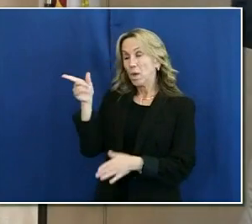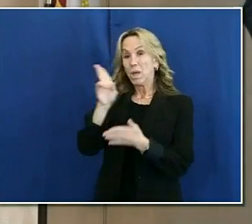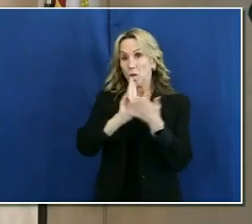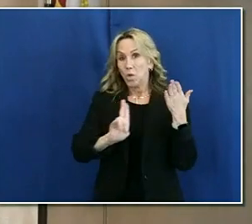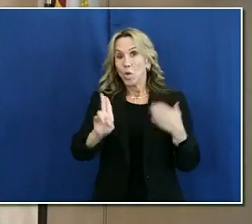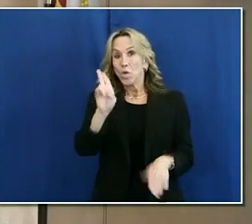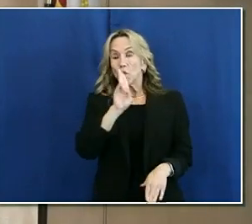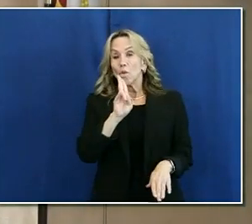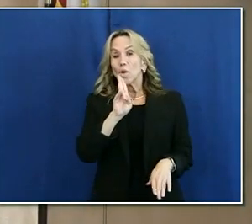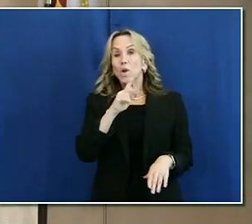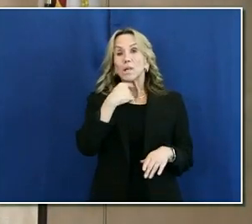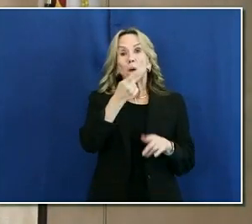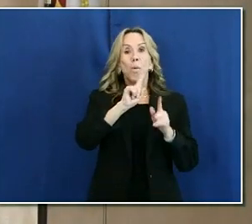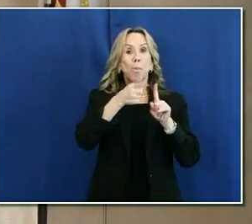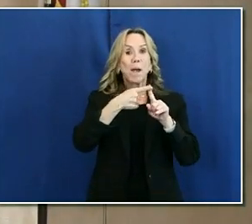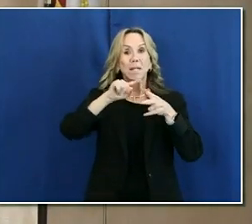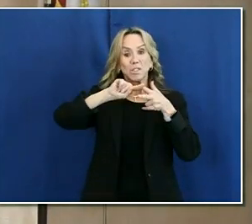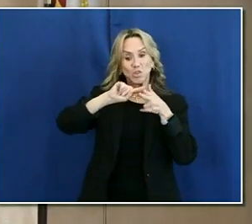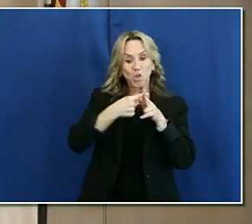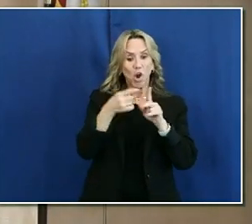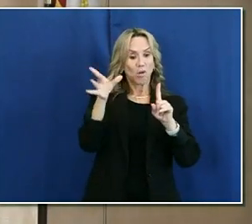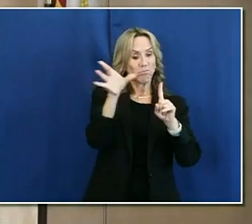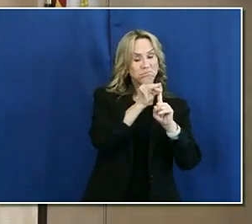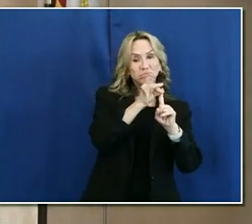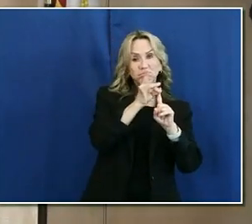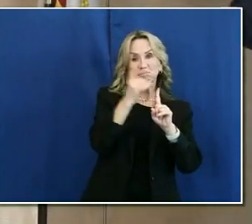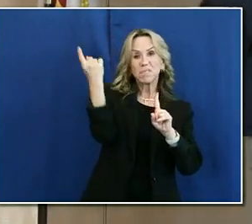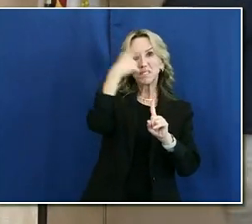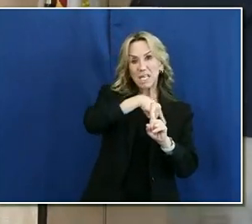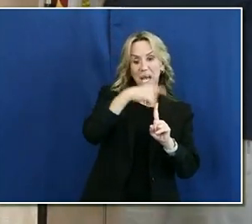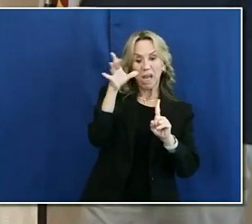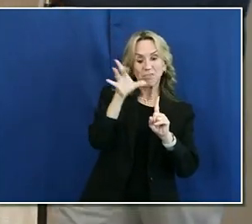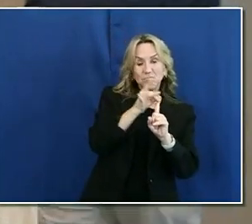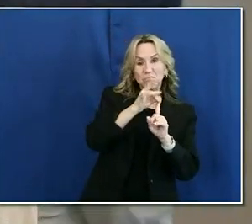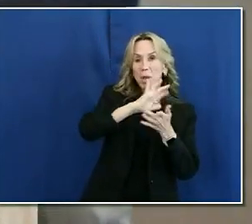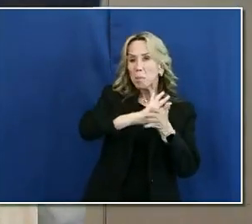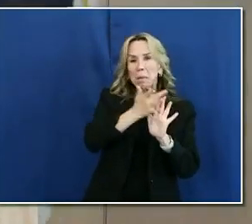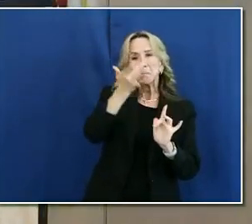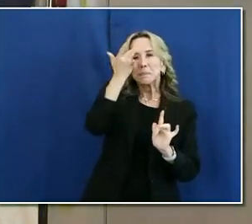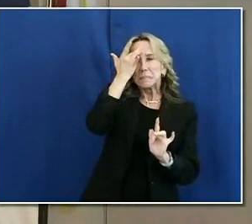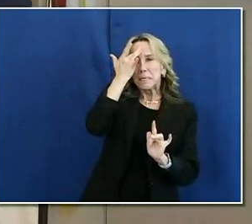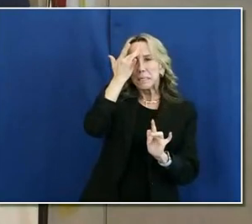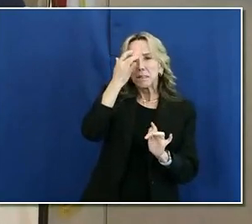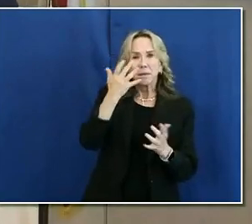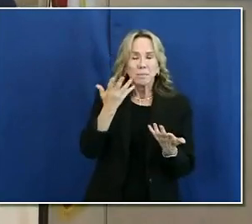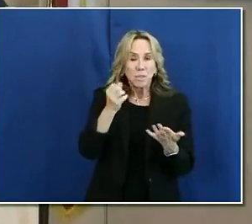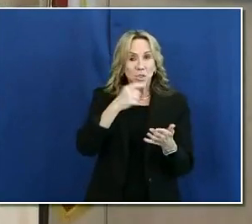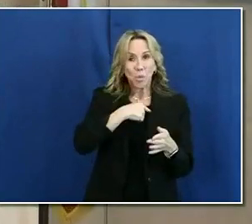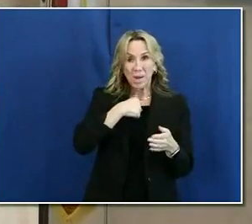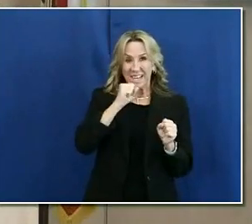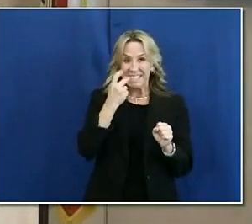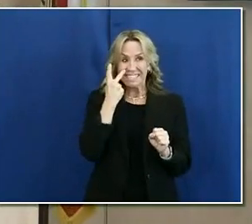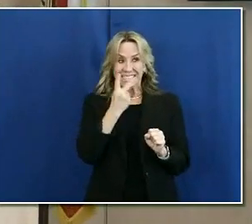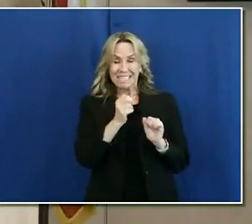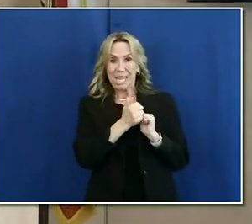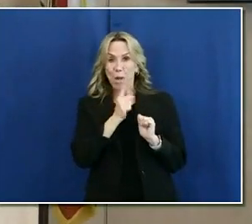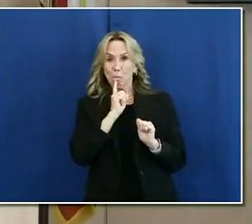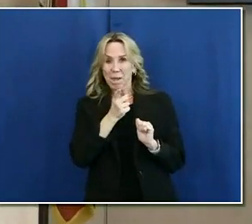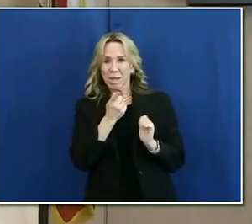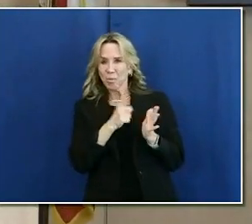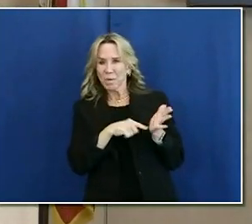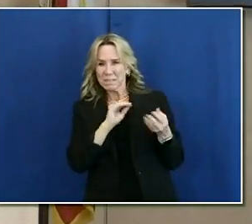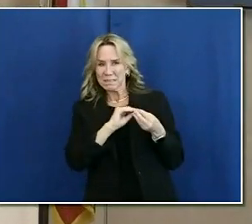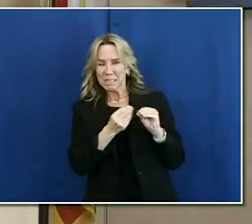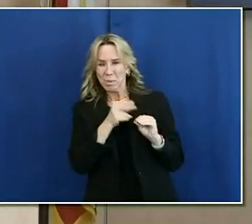terms of episode date or illness onset date so that we can get a better sense of how the numbers are growing, especially if what's on your website